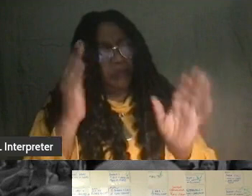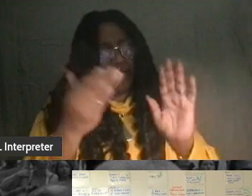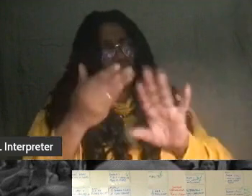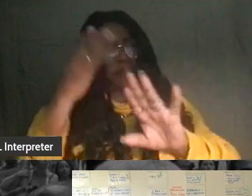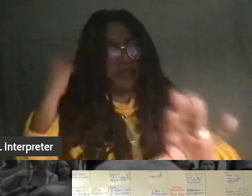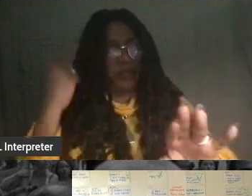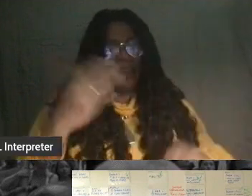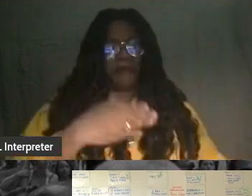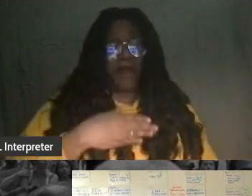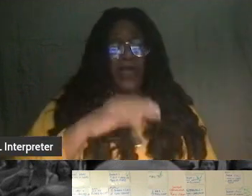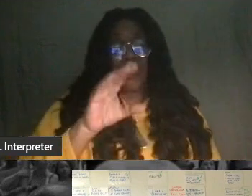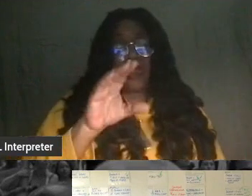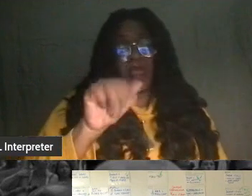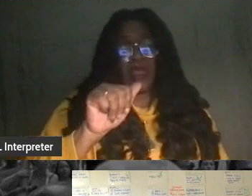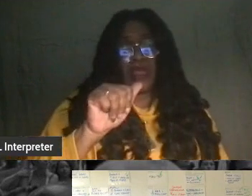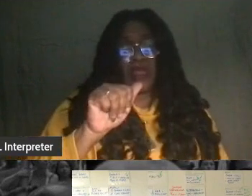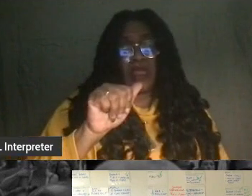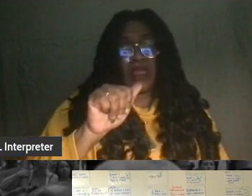my career